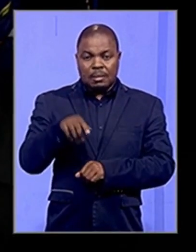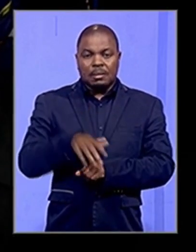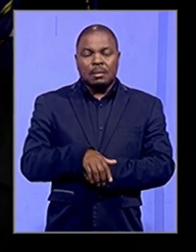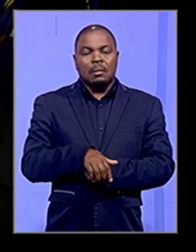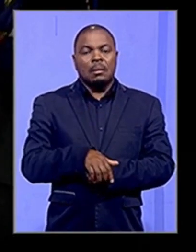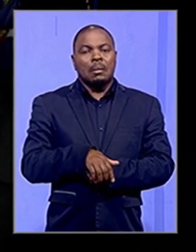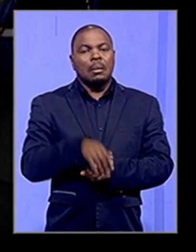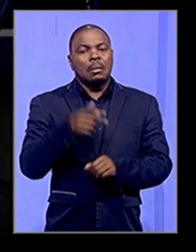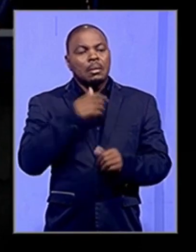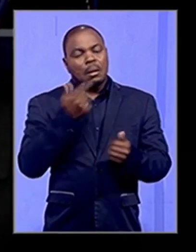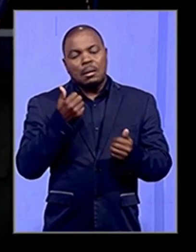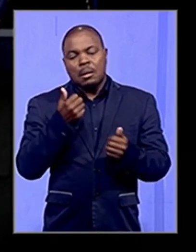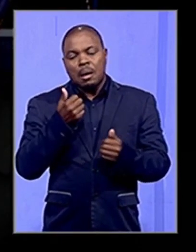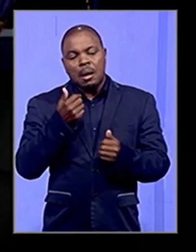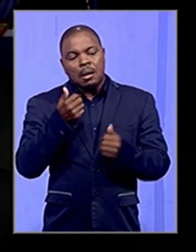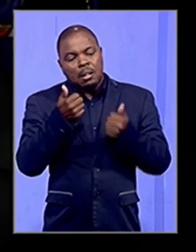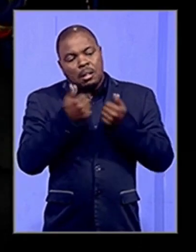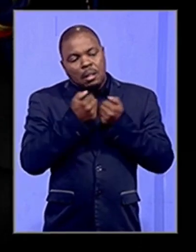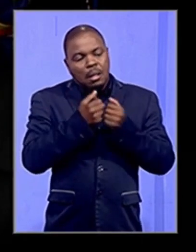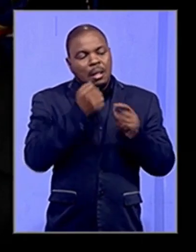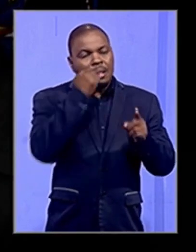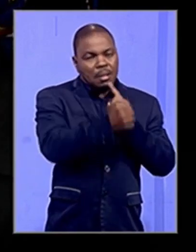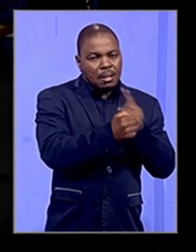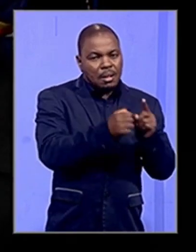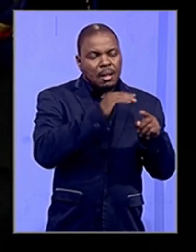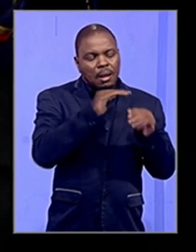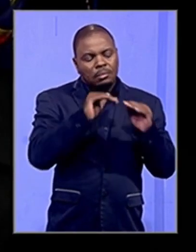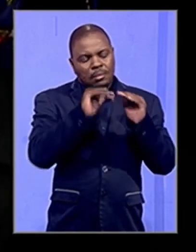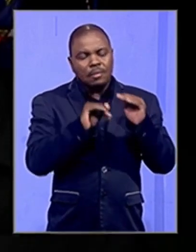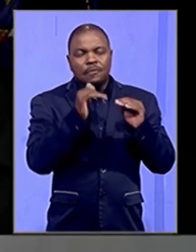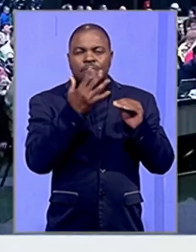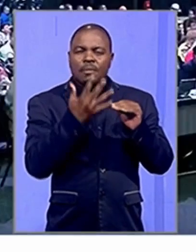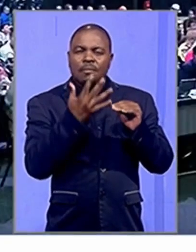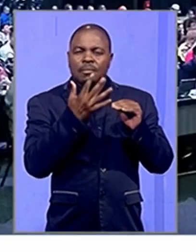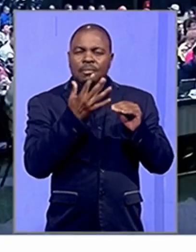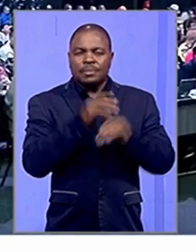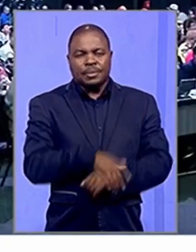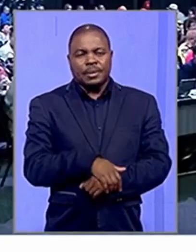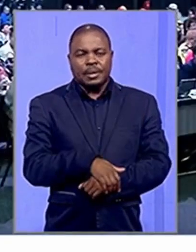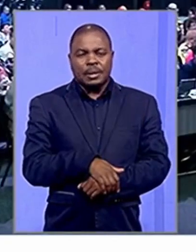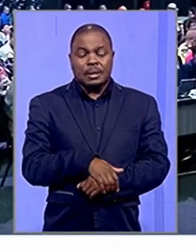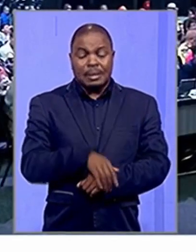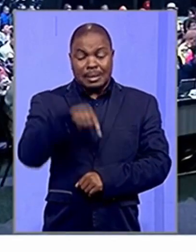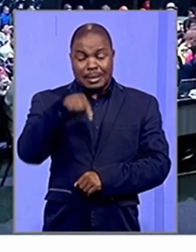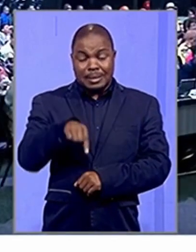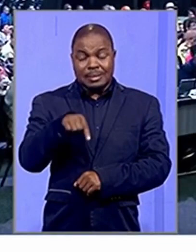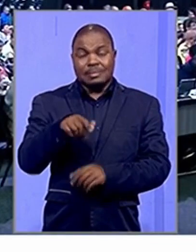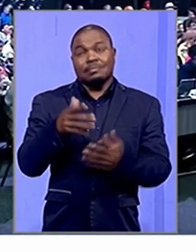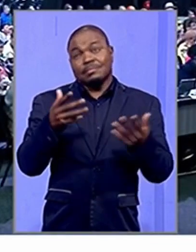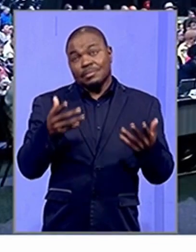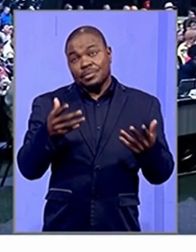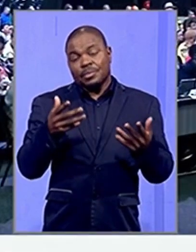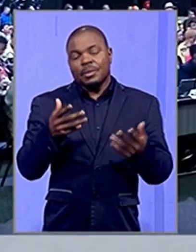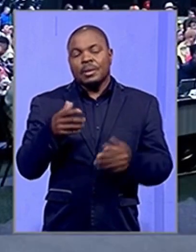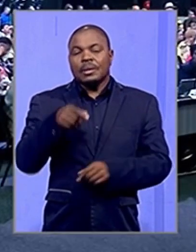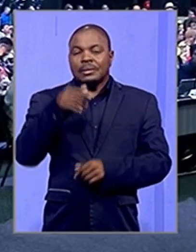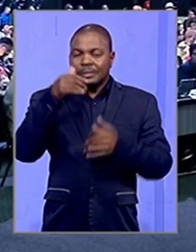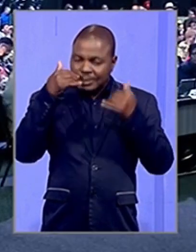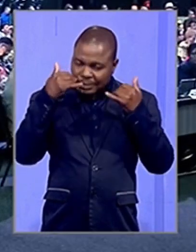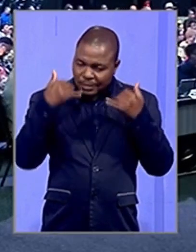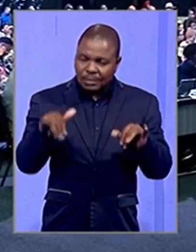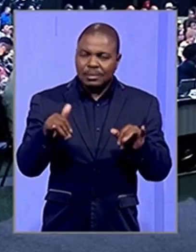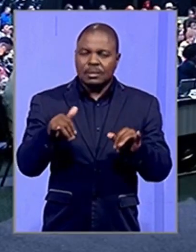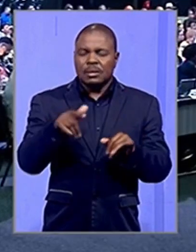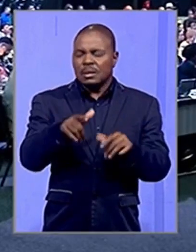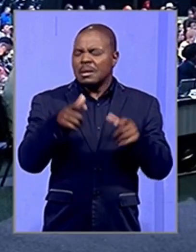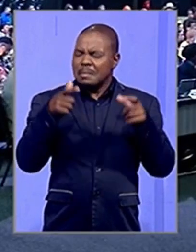intimate partner femicide came down to below 5. This, however, is still